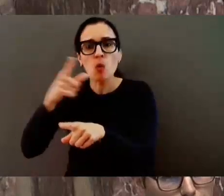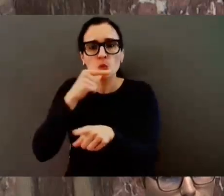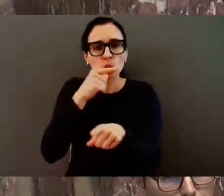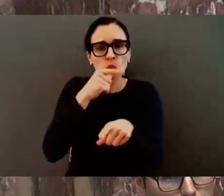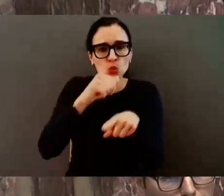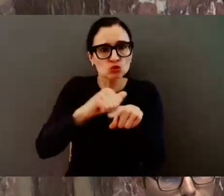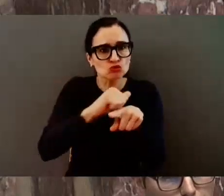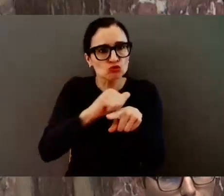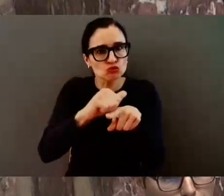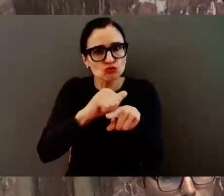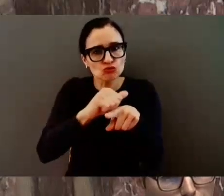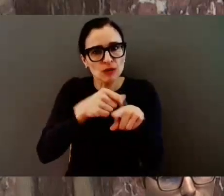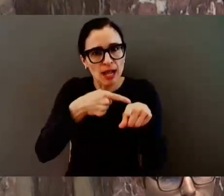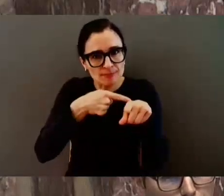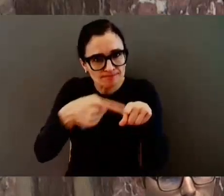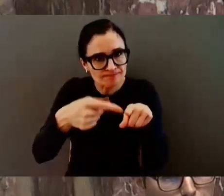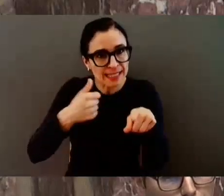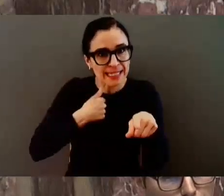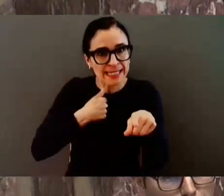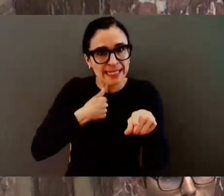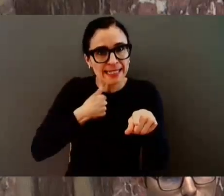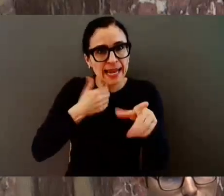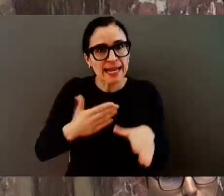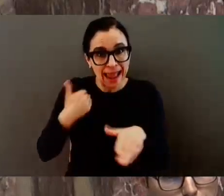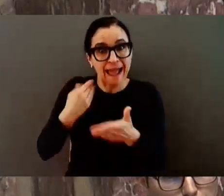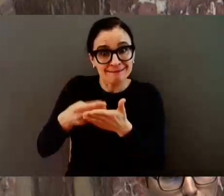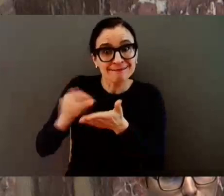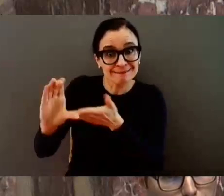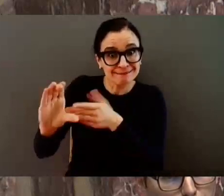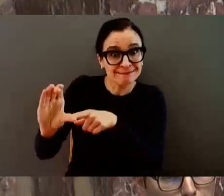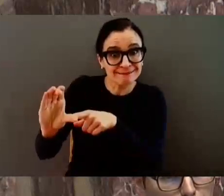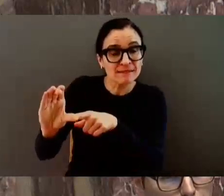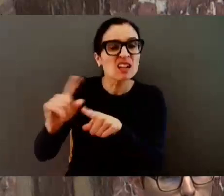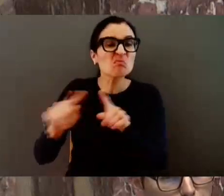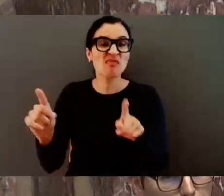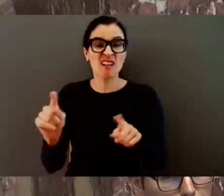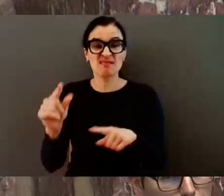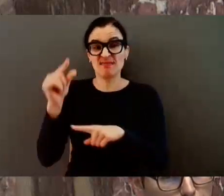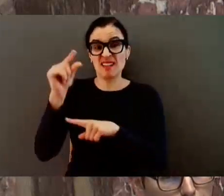But government policy won't let them move forward.